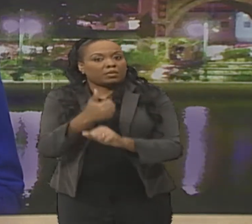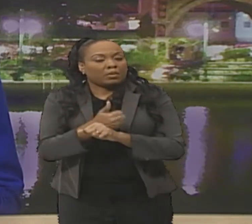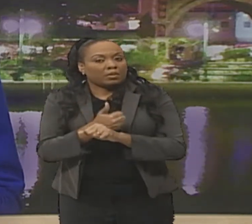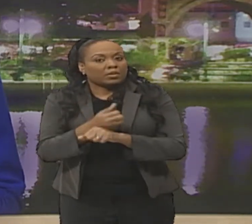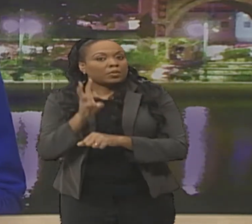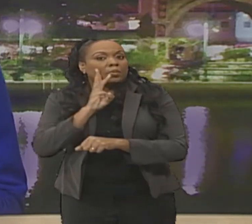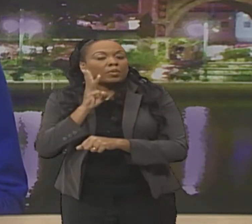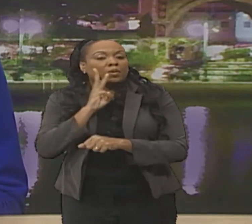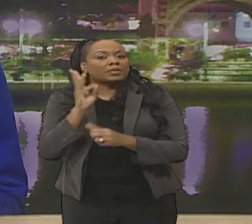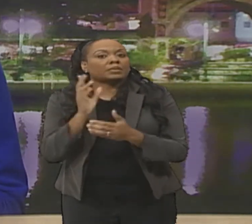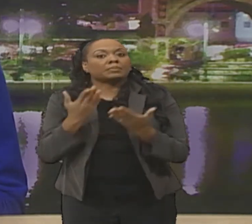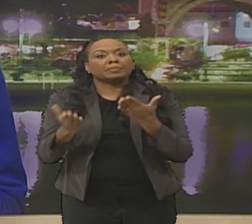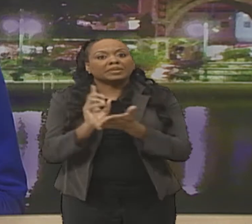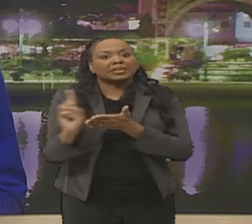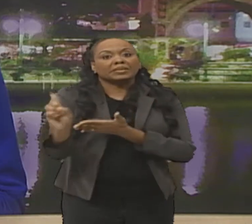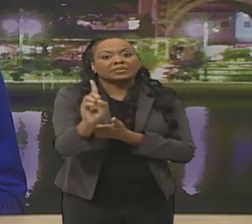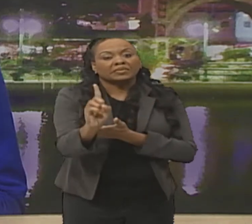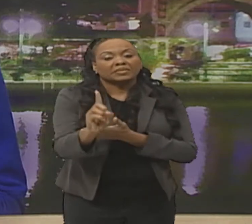within a week.